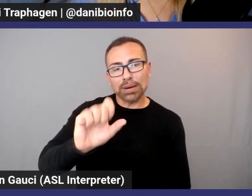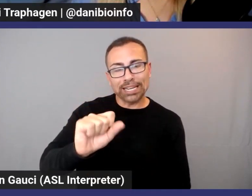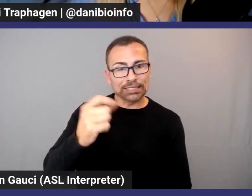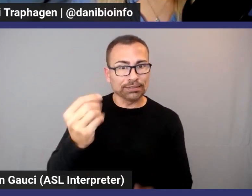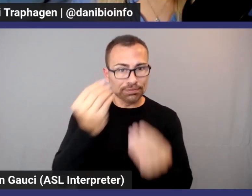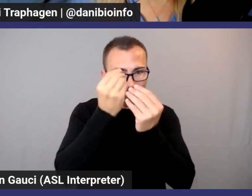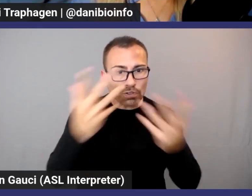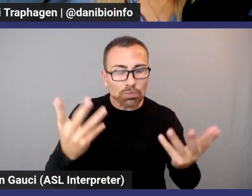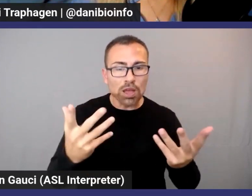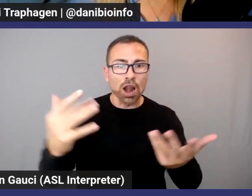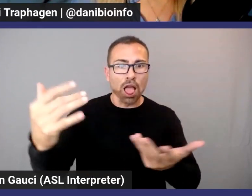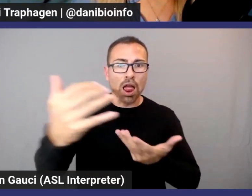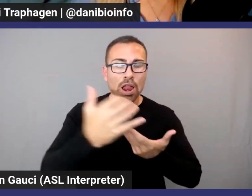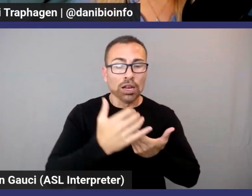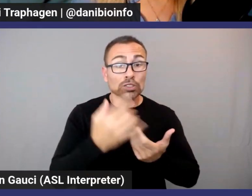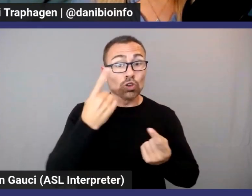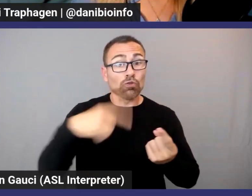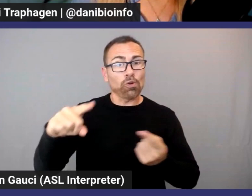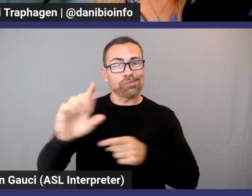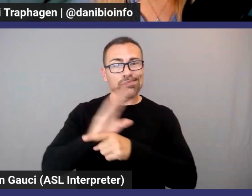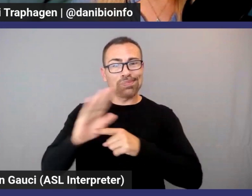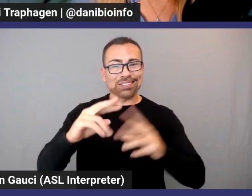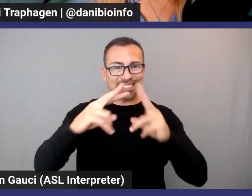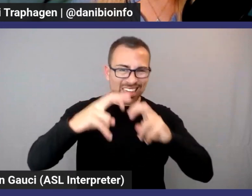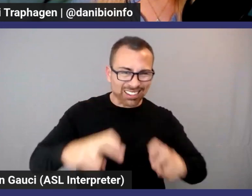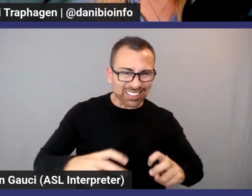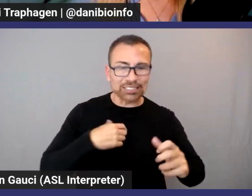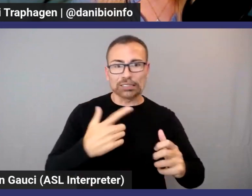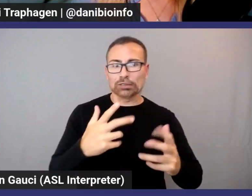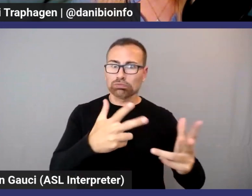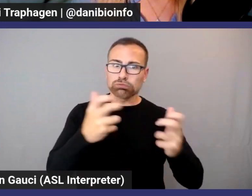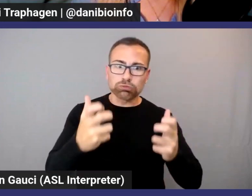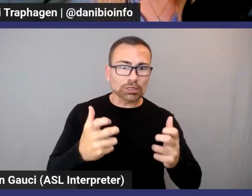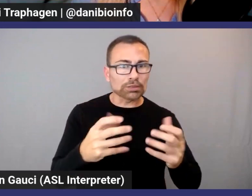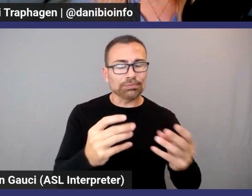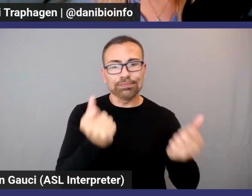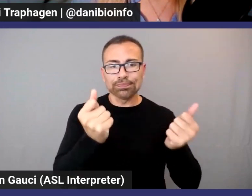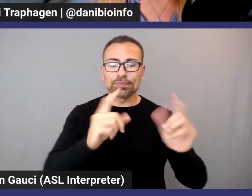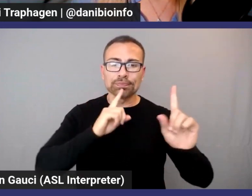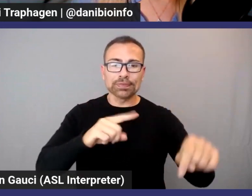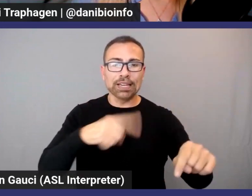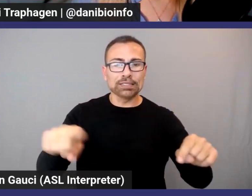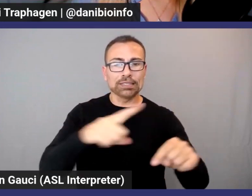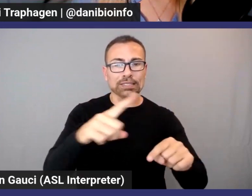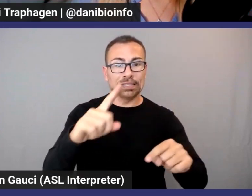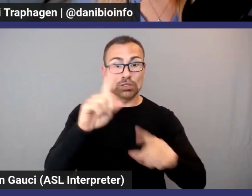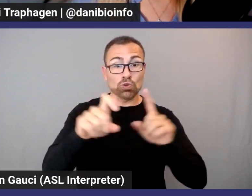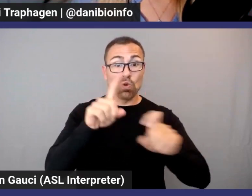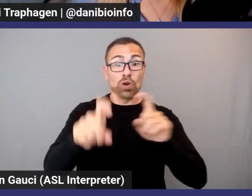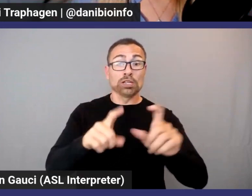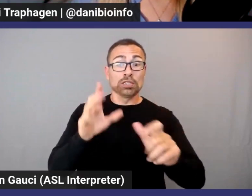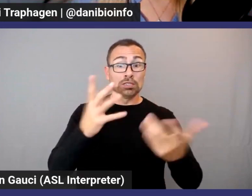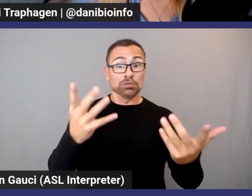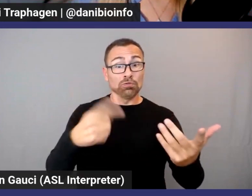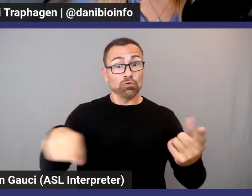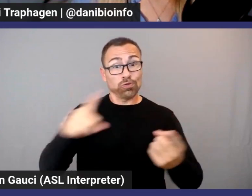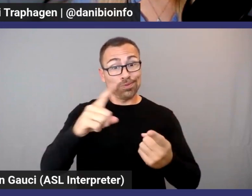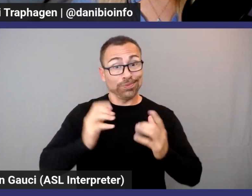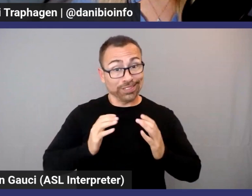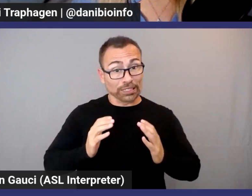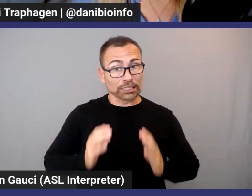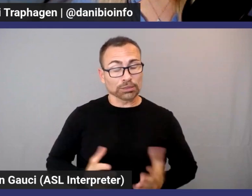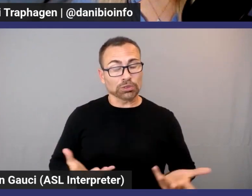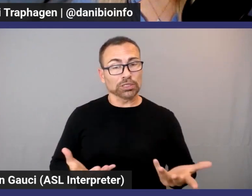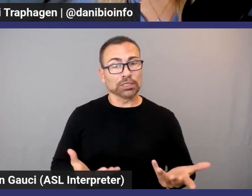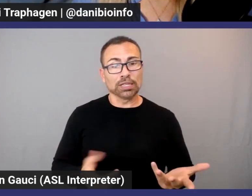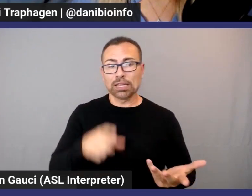able to very quickly and rapidly provide answers to these ad hoc questions that may arise from business stakeholders, they